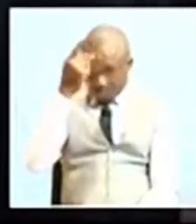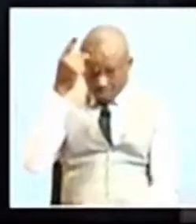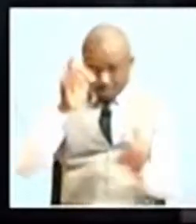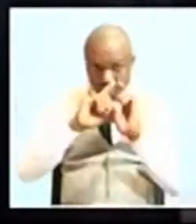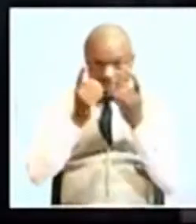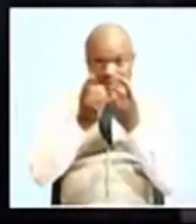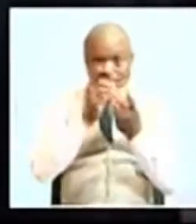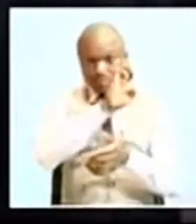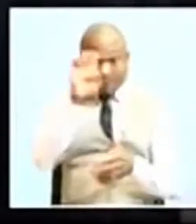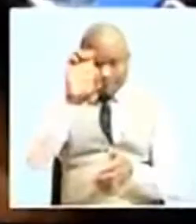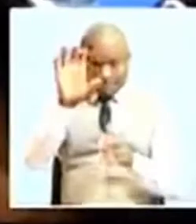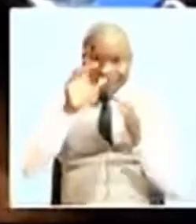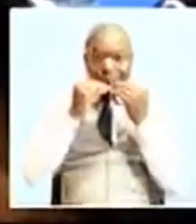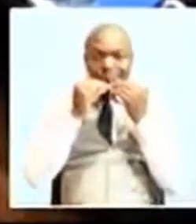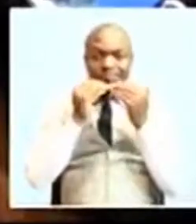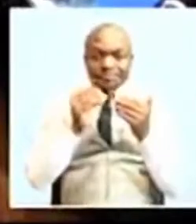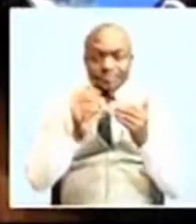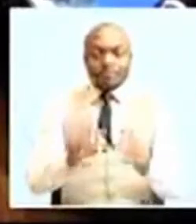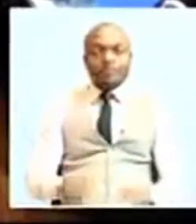Province. Thank you.